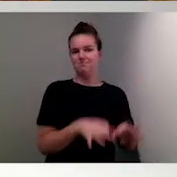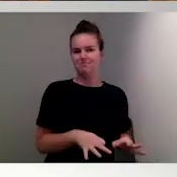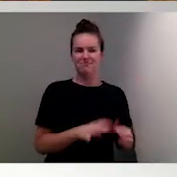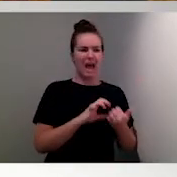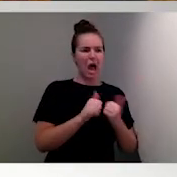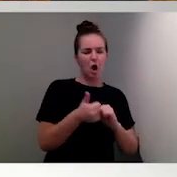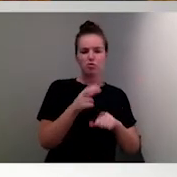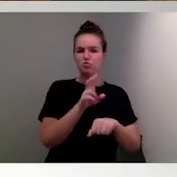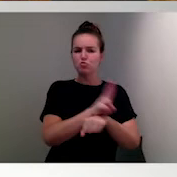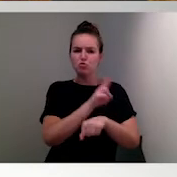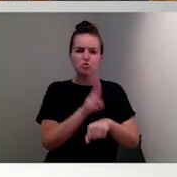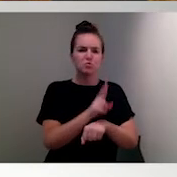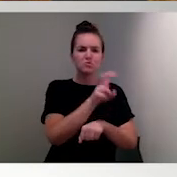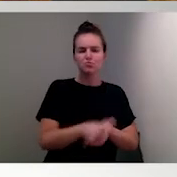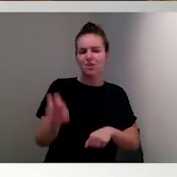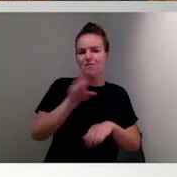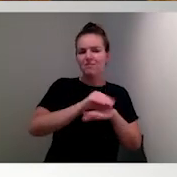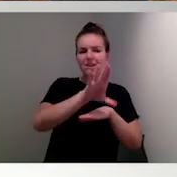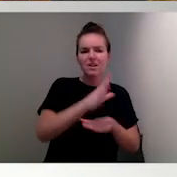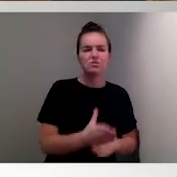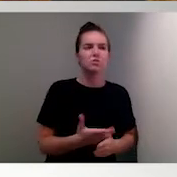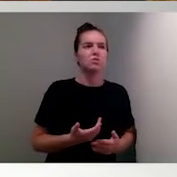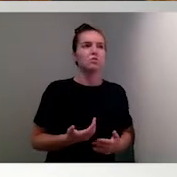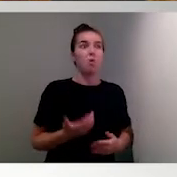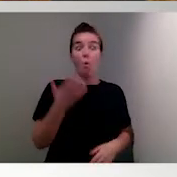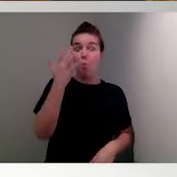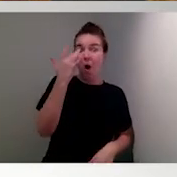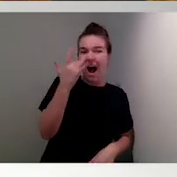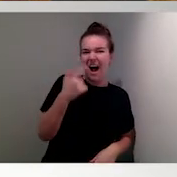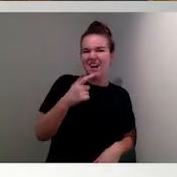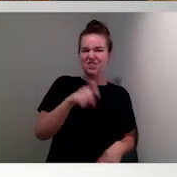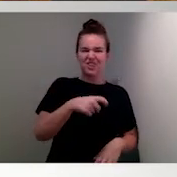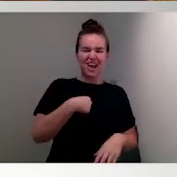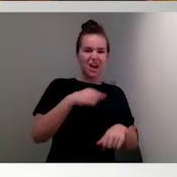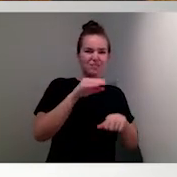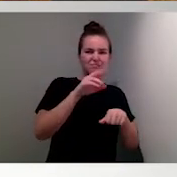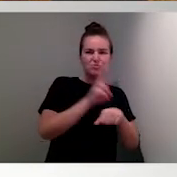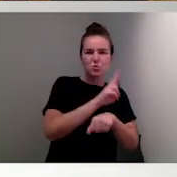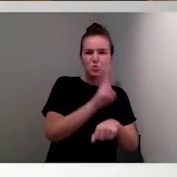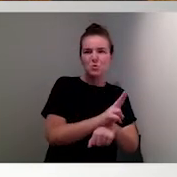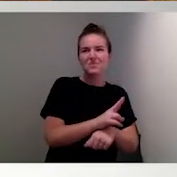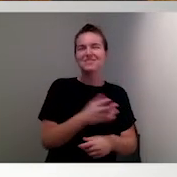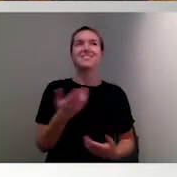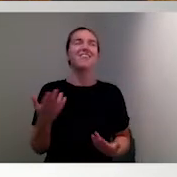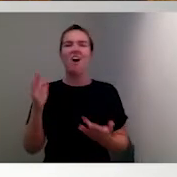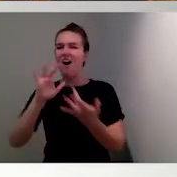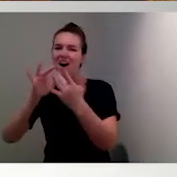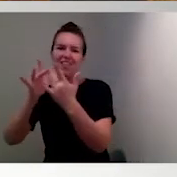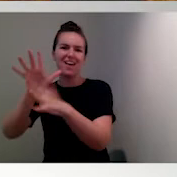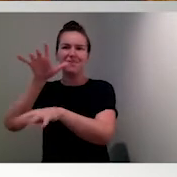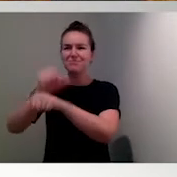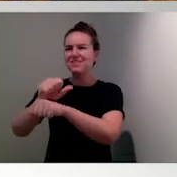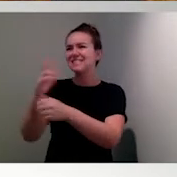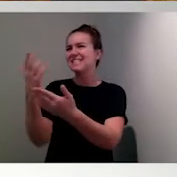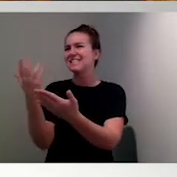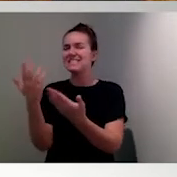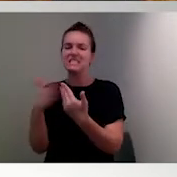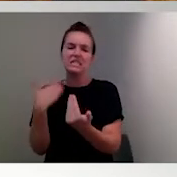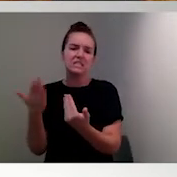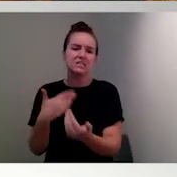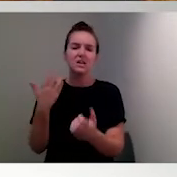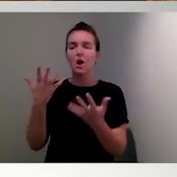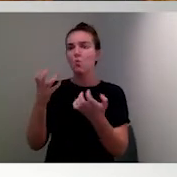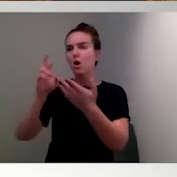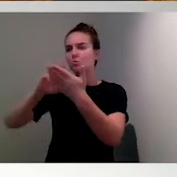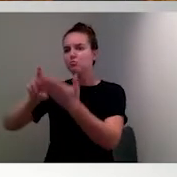using a travel advisor work? Why should I use a travel advisor? It's so easy to go book online. I like to do the research. Using